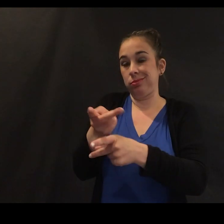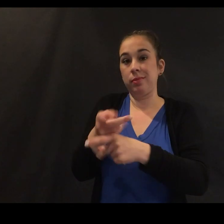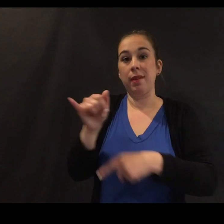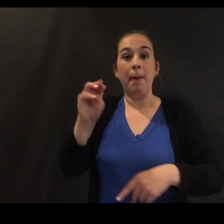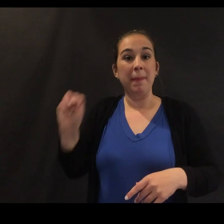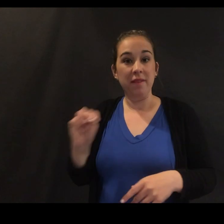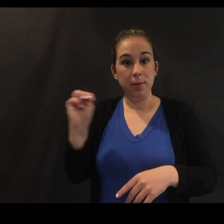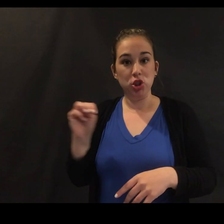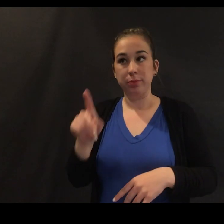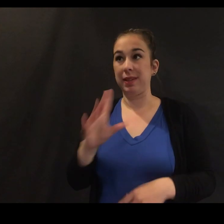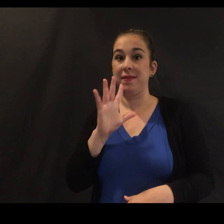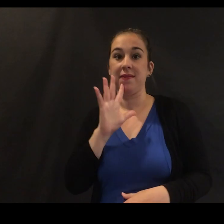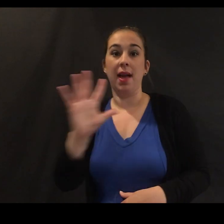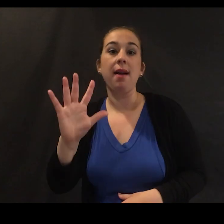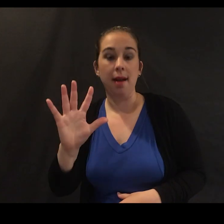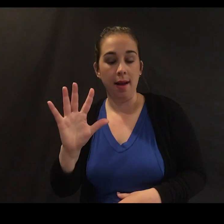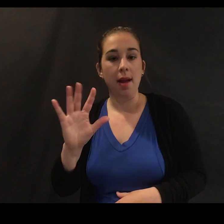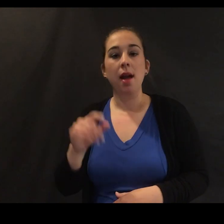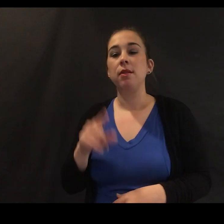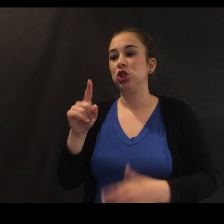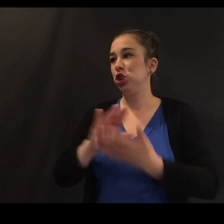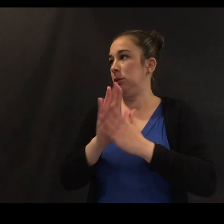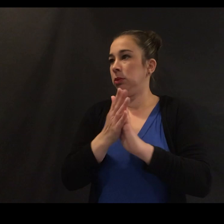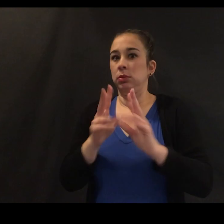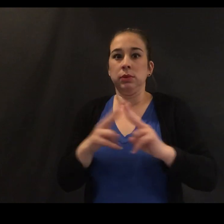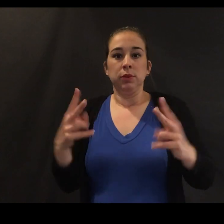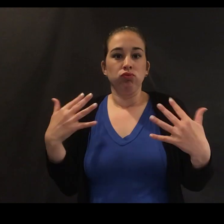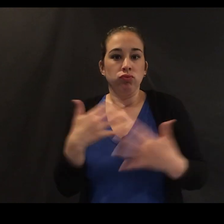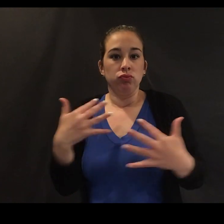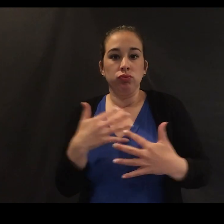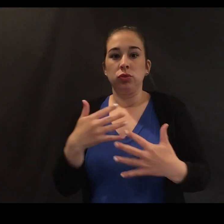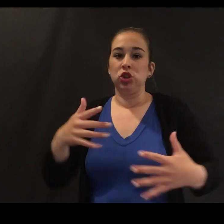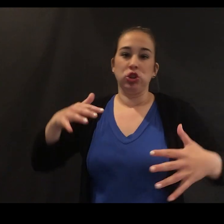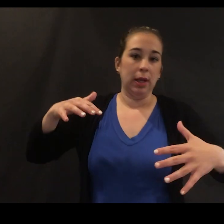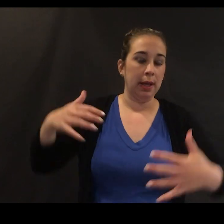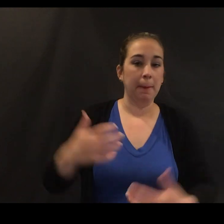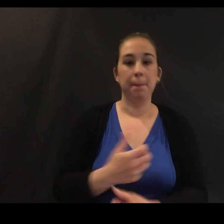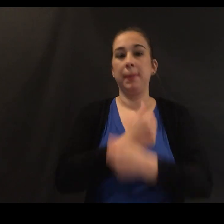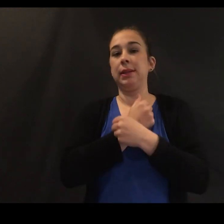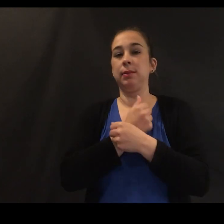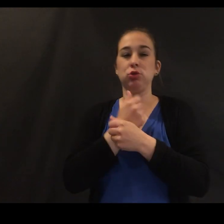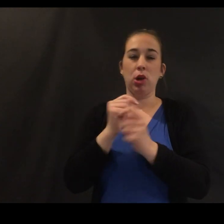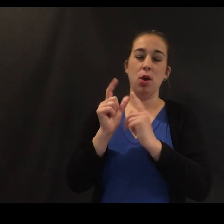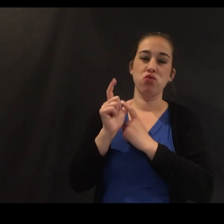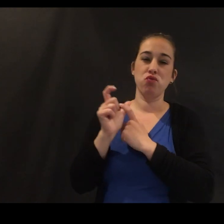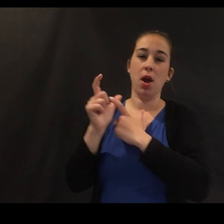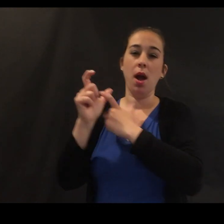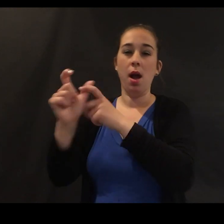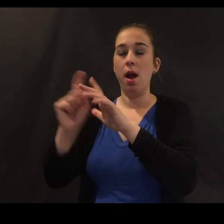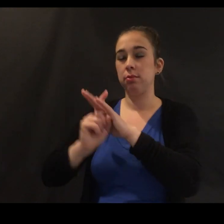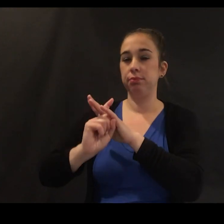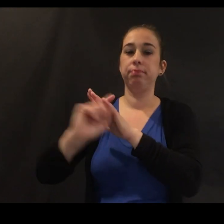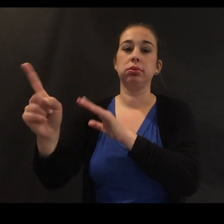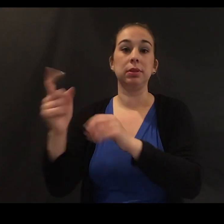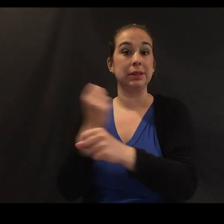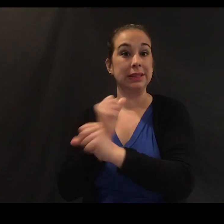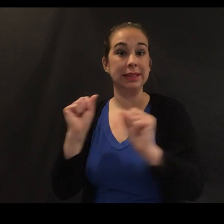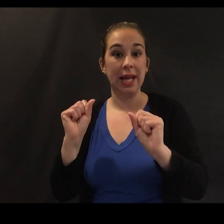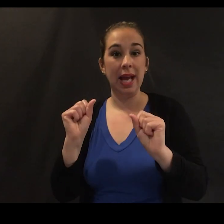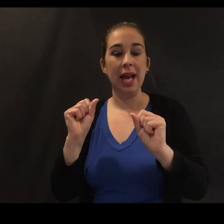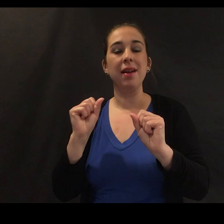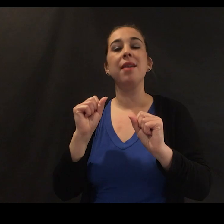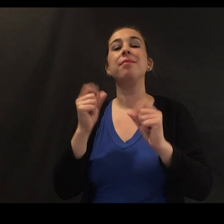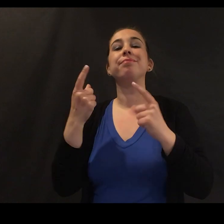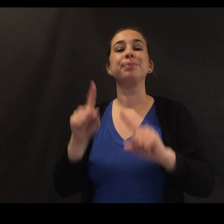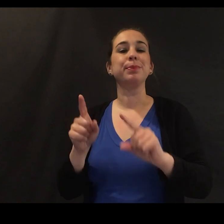he's 5 years old at the time, she becomes very afraid. She grabs him up to run and take him out of the house to a place of safety, and she drops